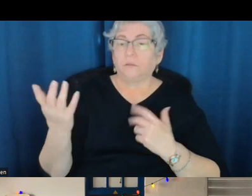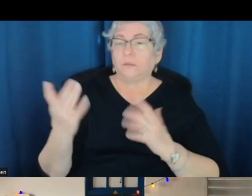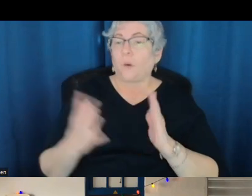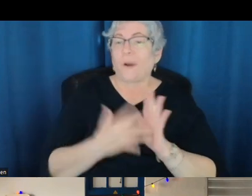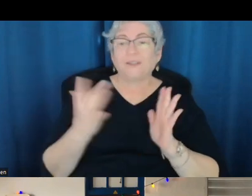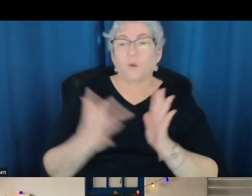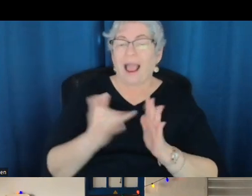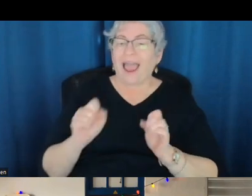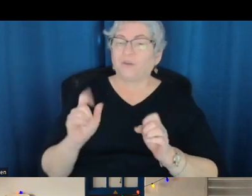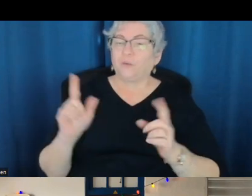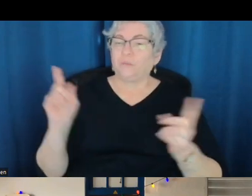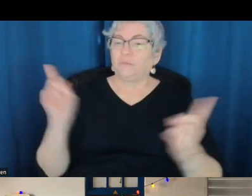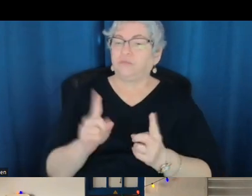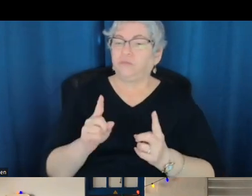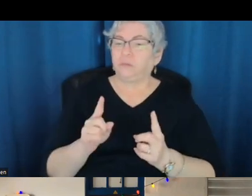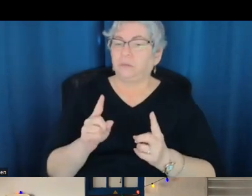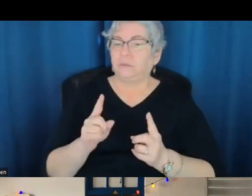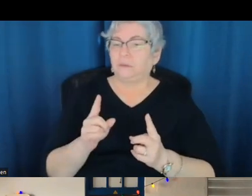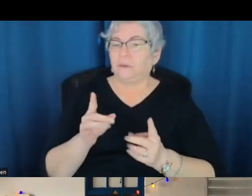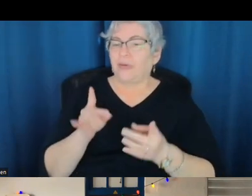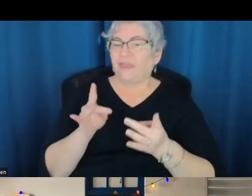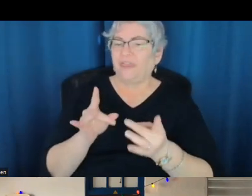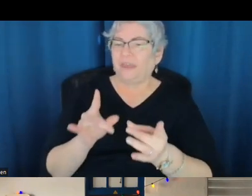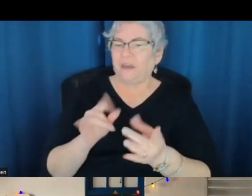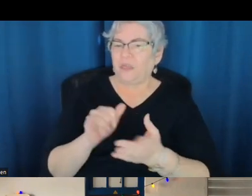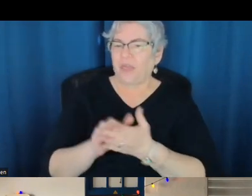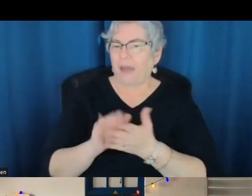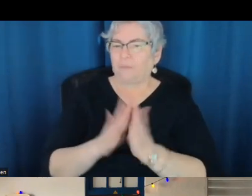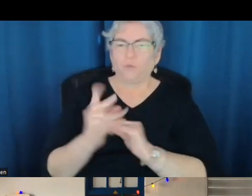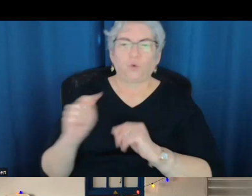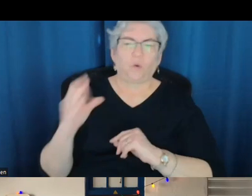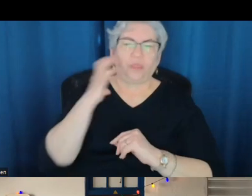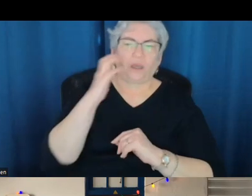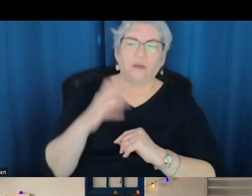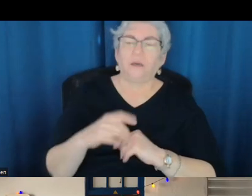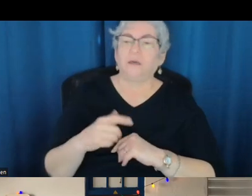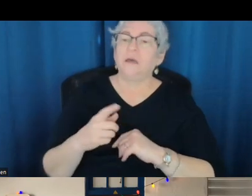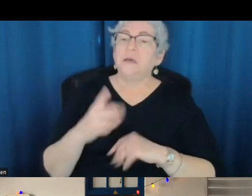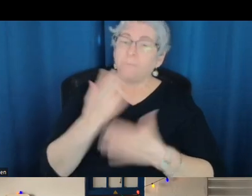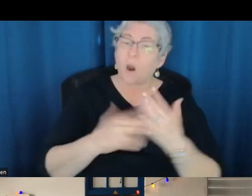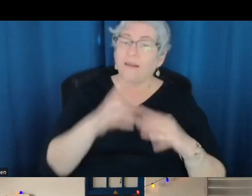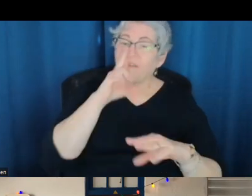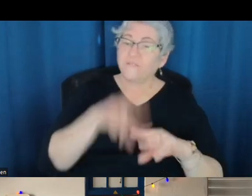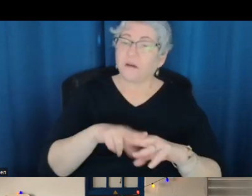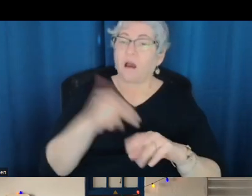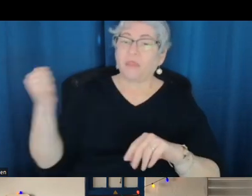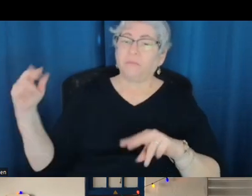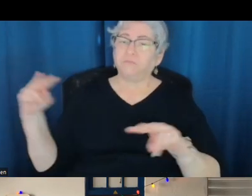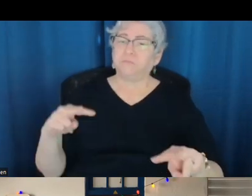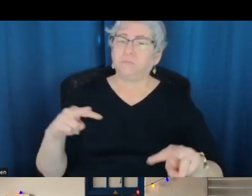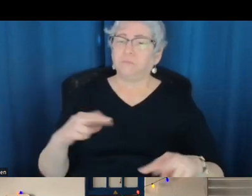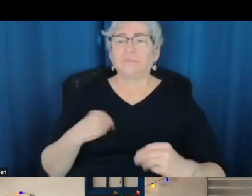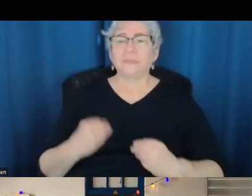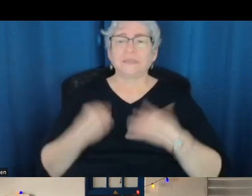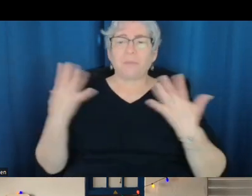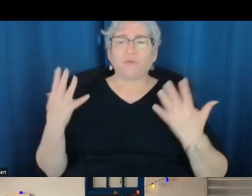occasionally thinned out. And again, part of the fun, I think, is inspiring others. So